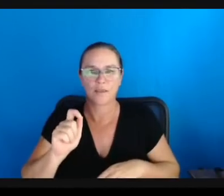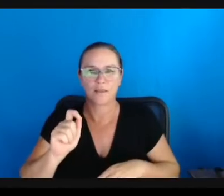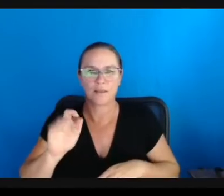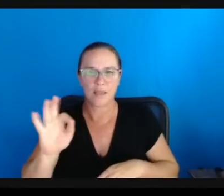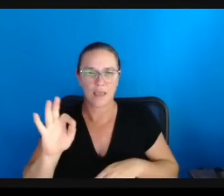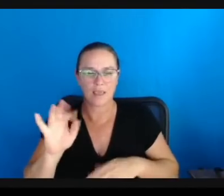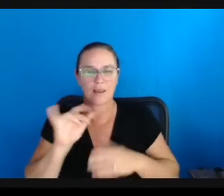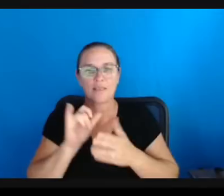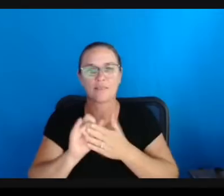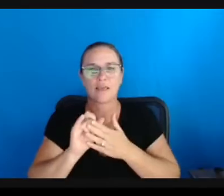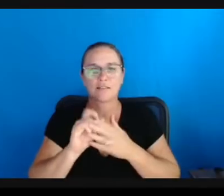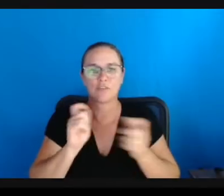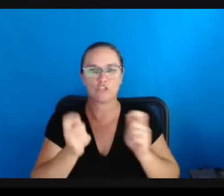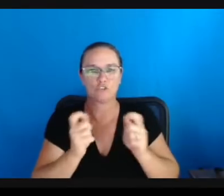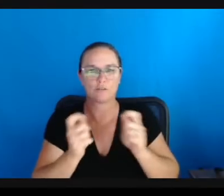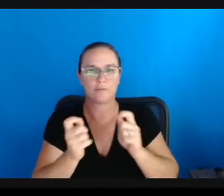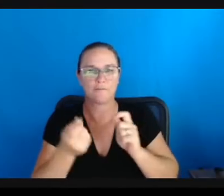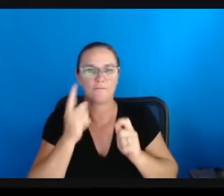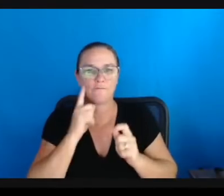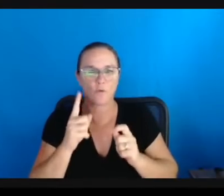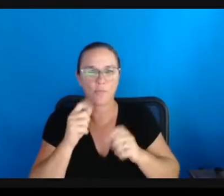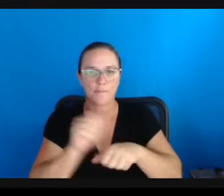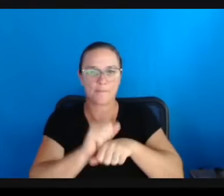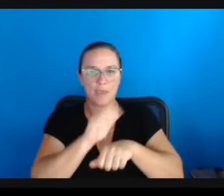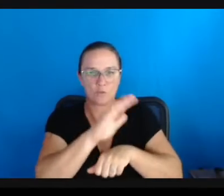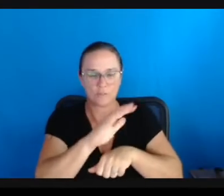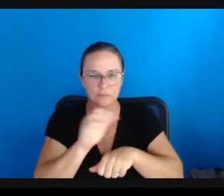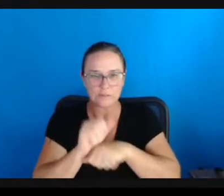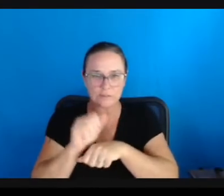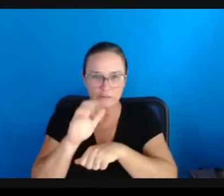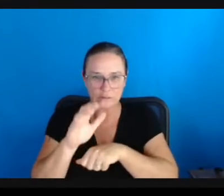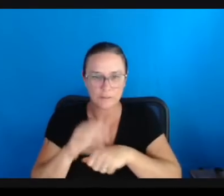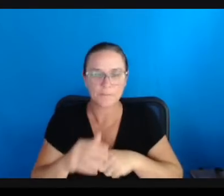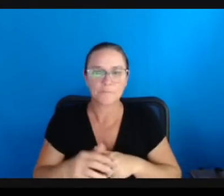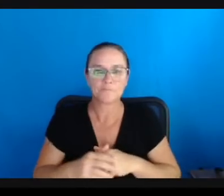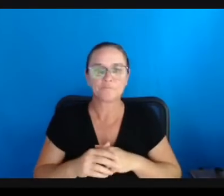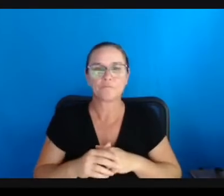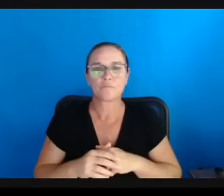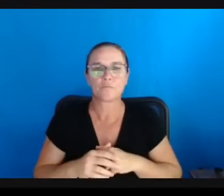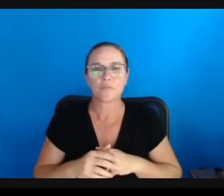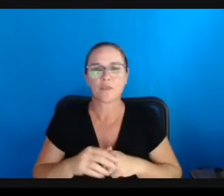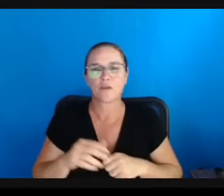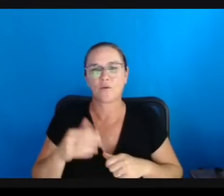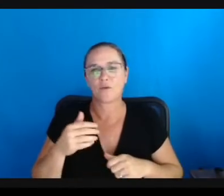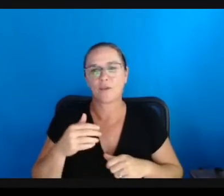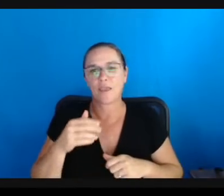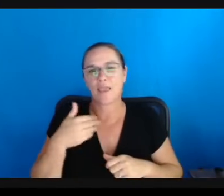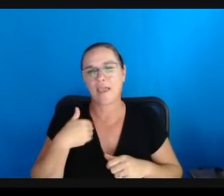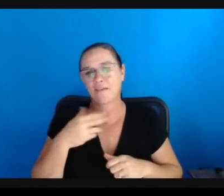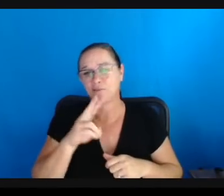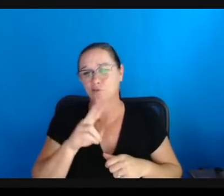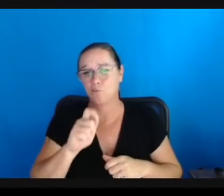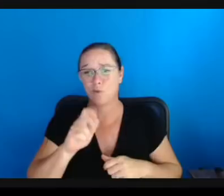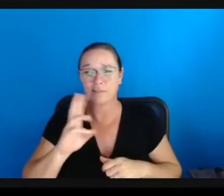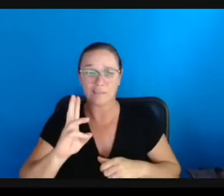mountains. Pretty minor, really. A few deeper earthquakes in Pahala, the largest of which appears to be at 2.6.